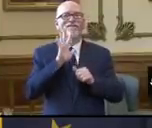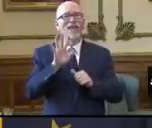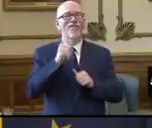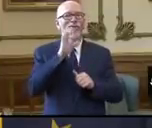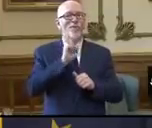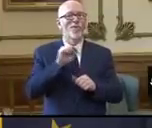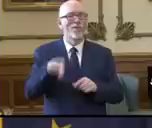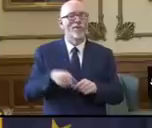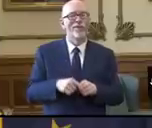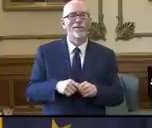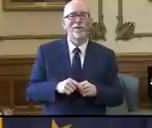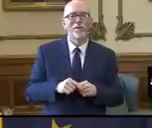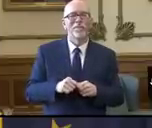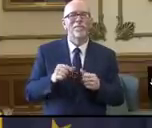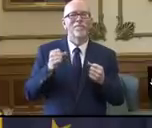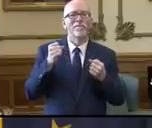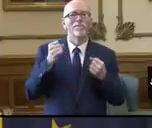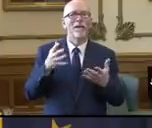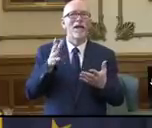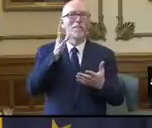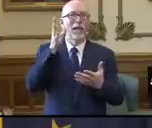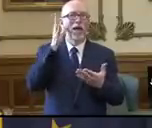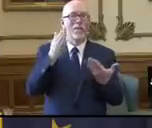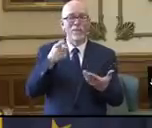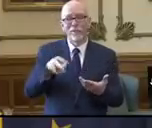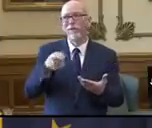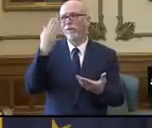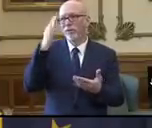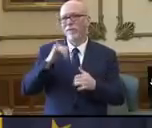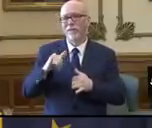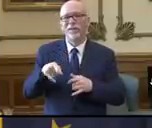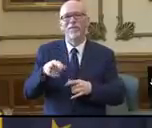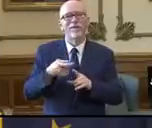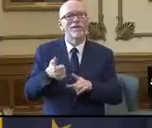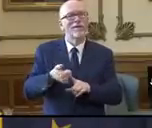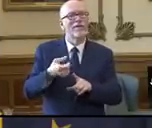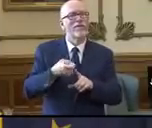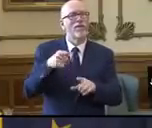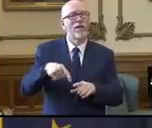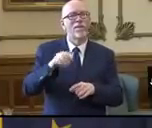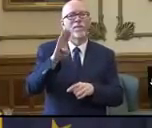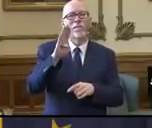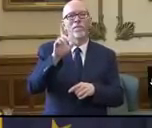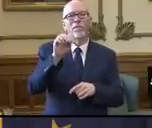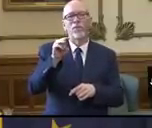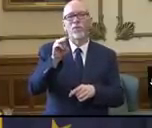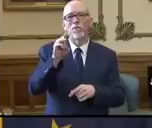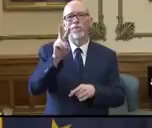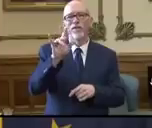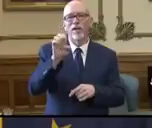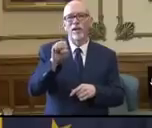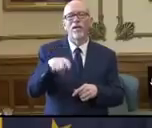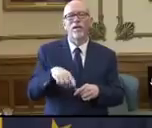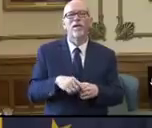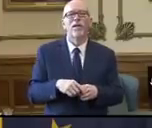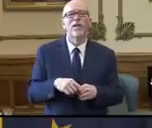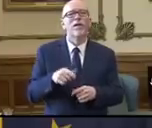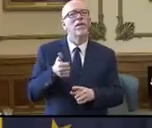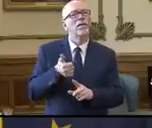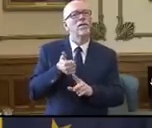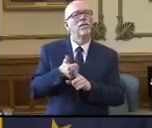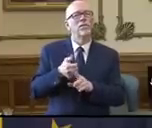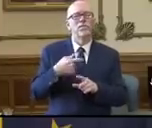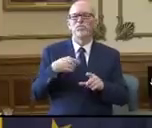5-year-old that many parents could probably relate to. She's from down in Boonville, and